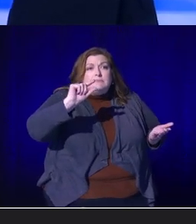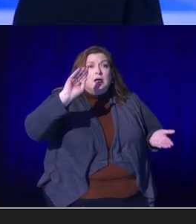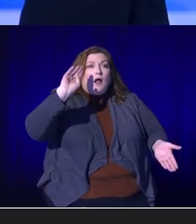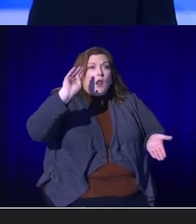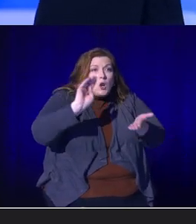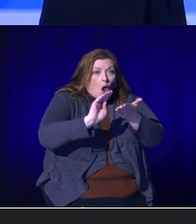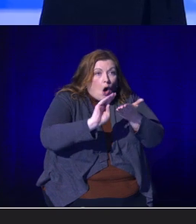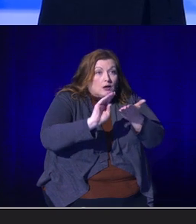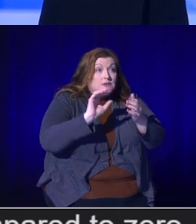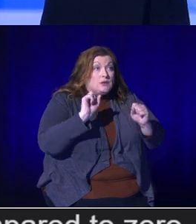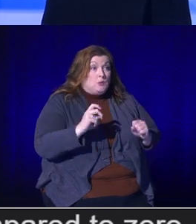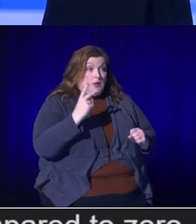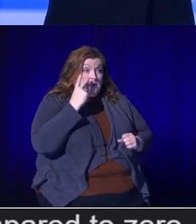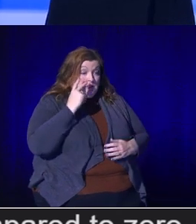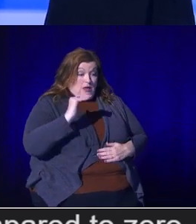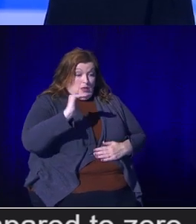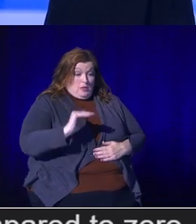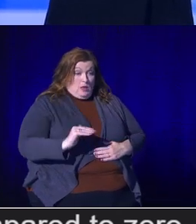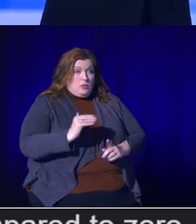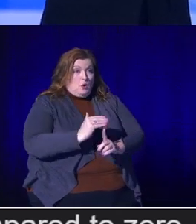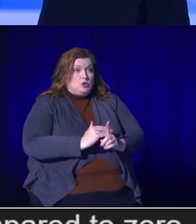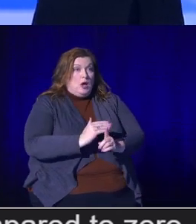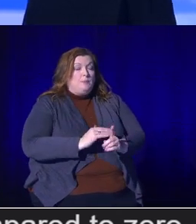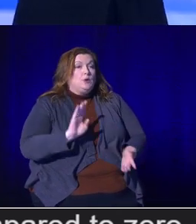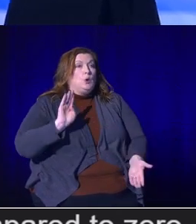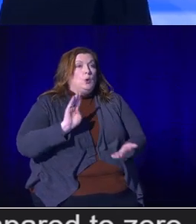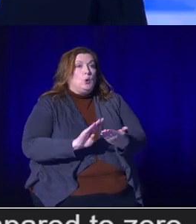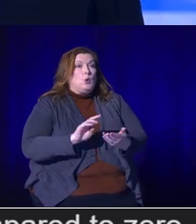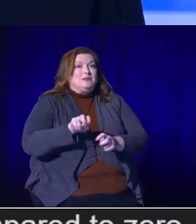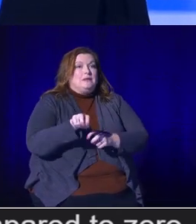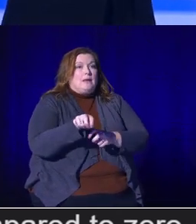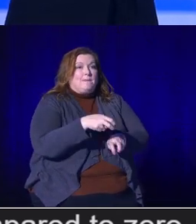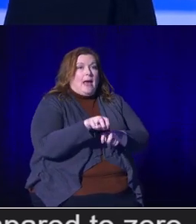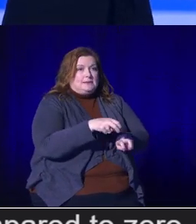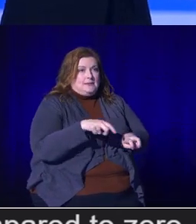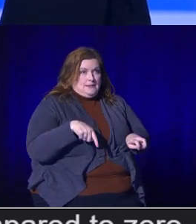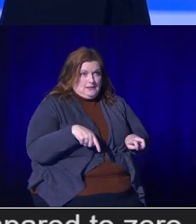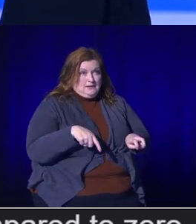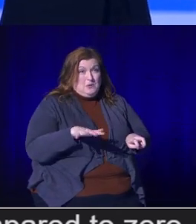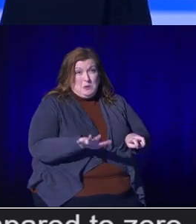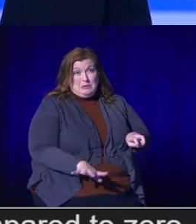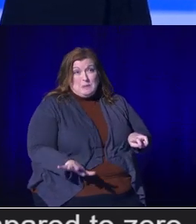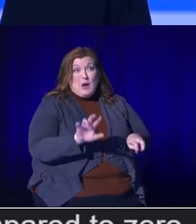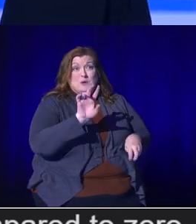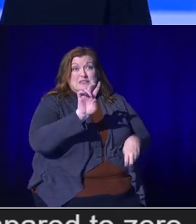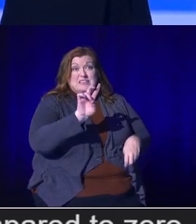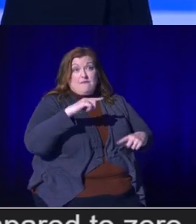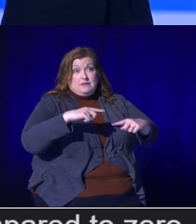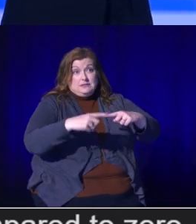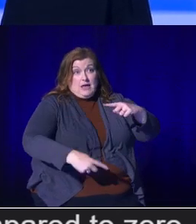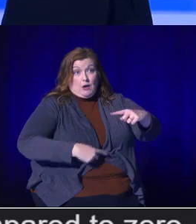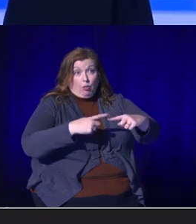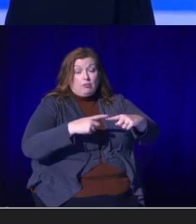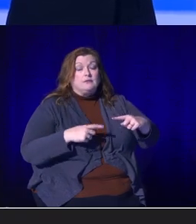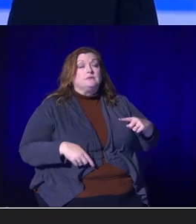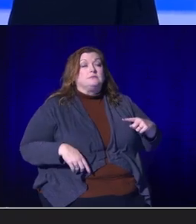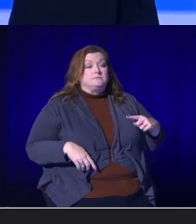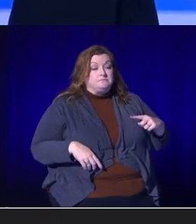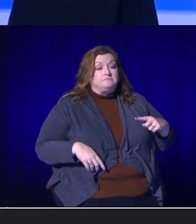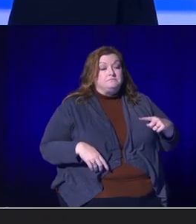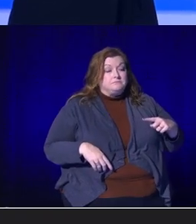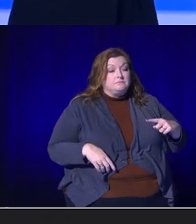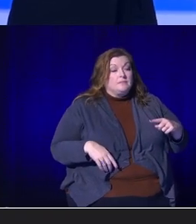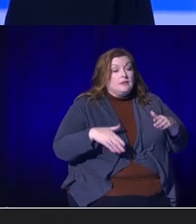see the one cycled at low temperature starts to lose capacity within about 70 cycles. And so here